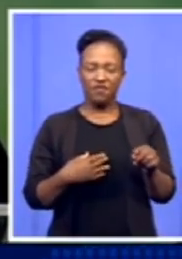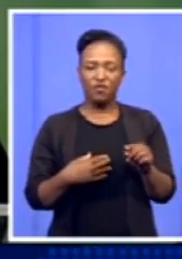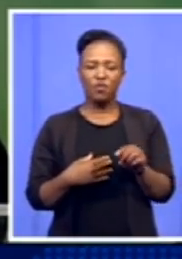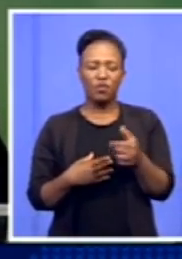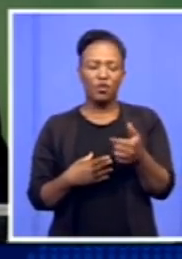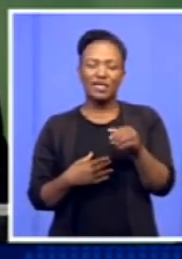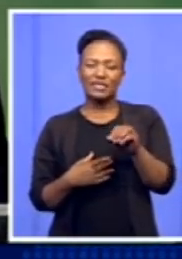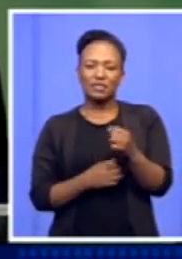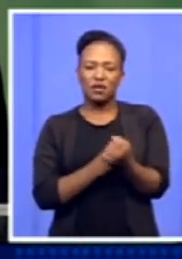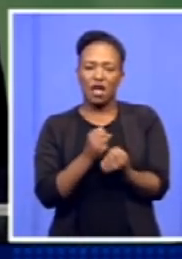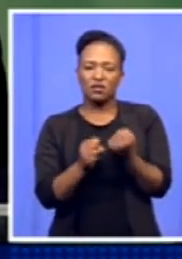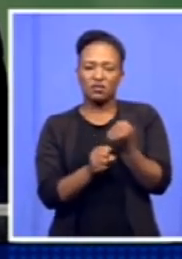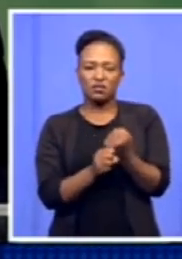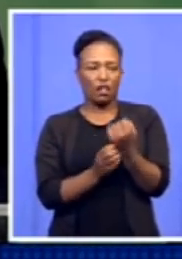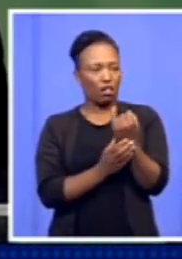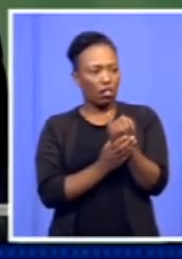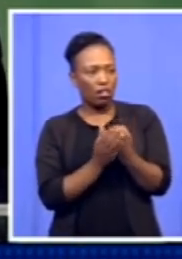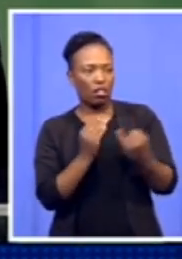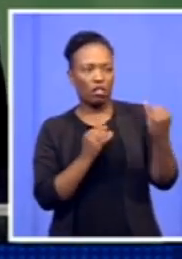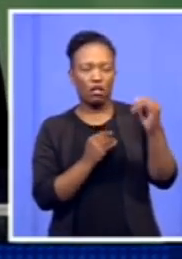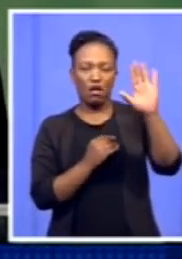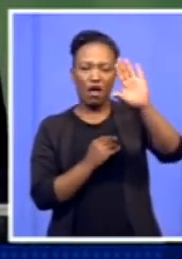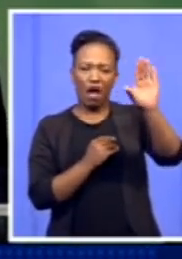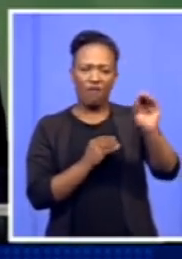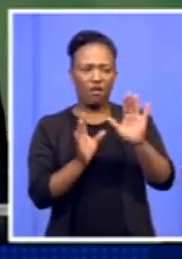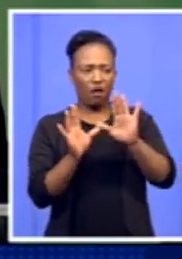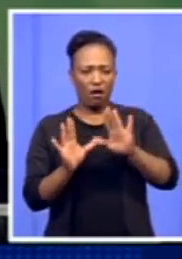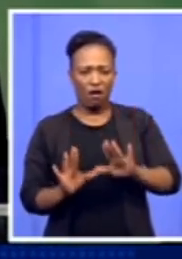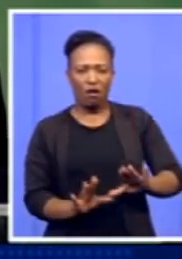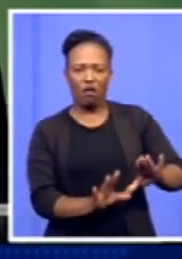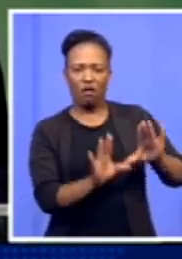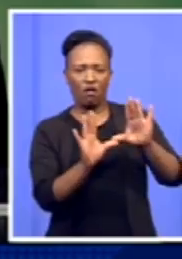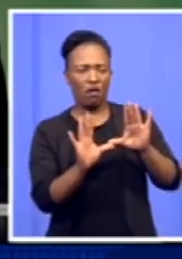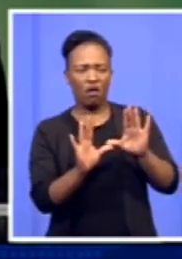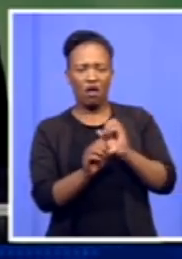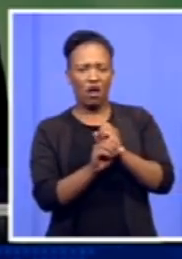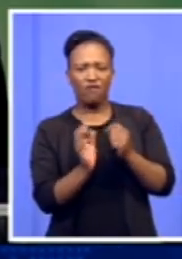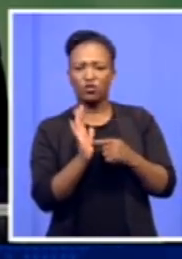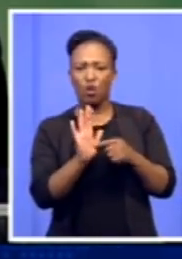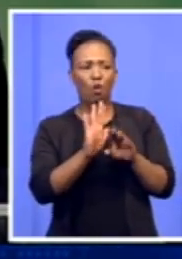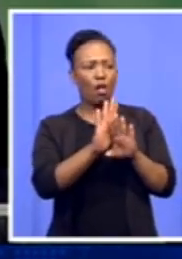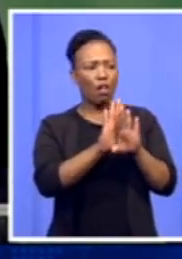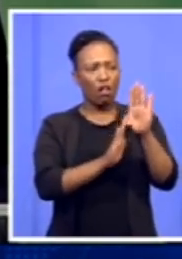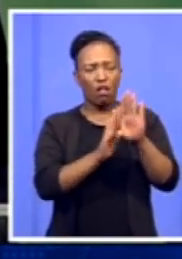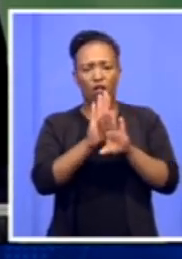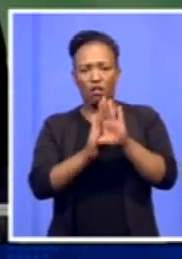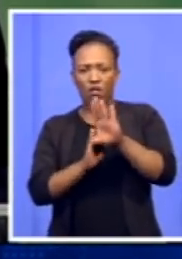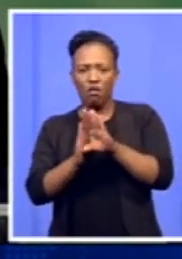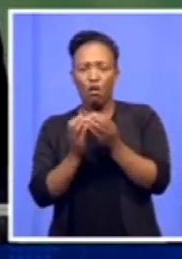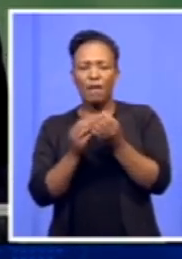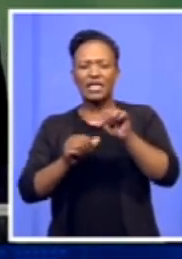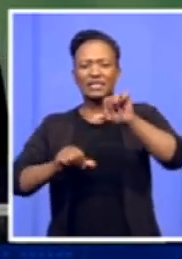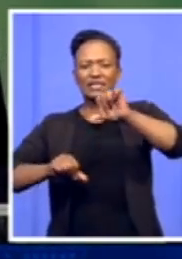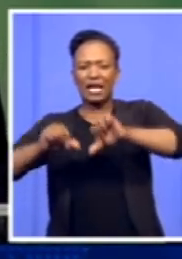haven't shown record levels of growth, particularly given that a lot of scientists, a lot of doctors actually come from African countries and